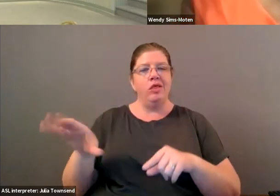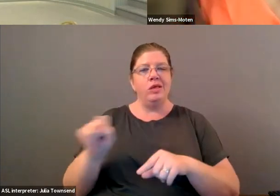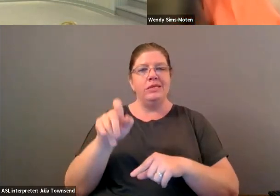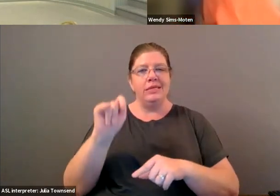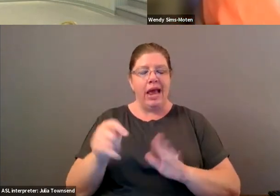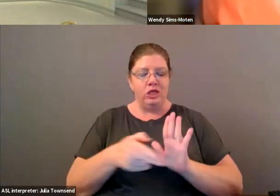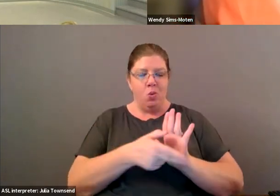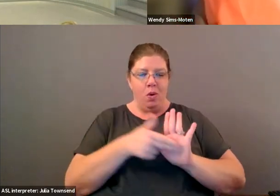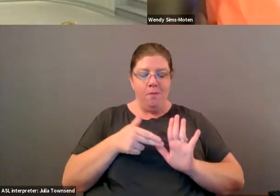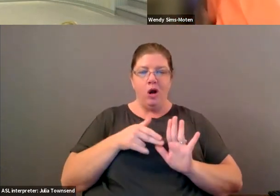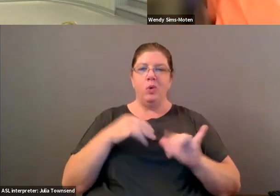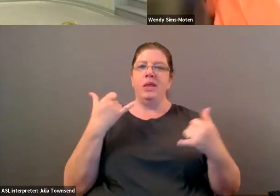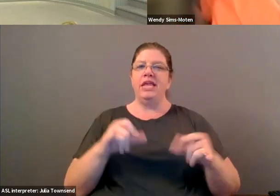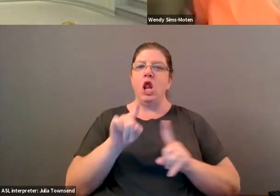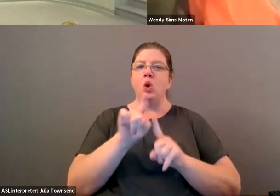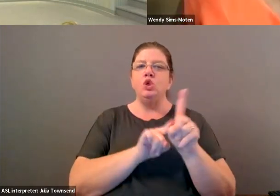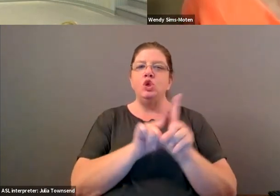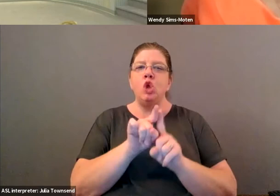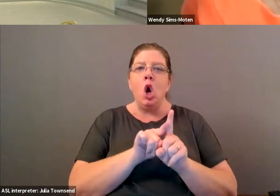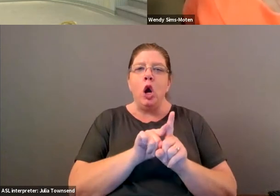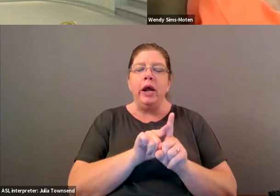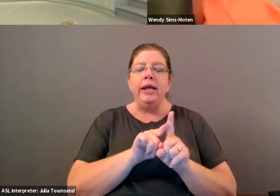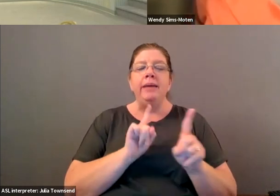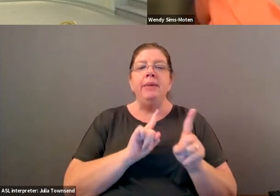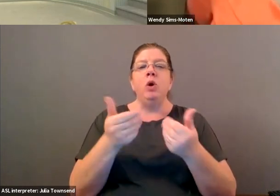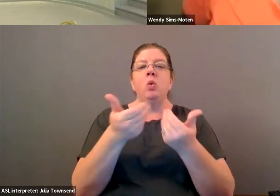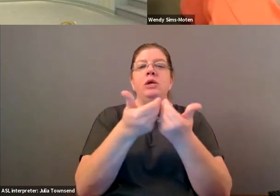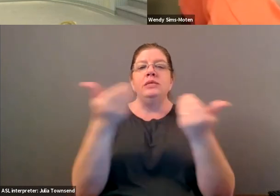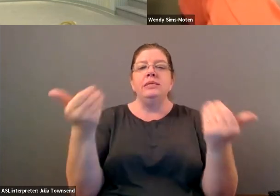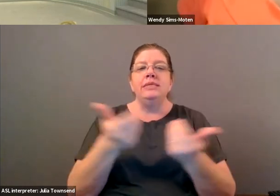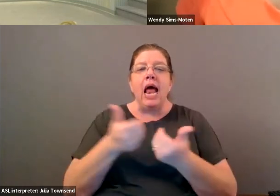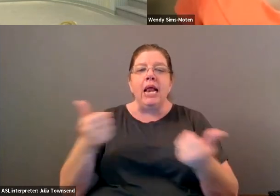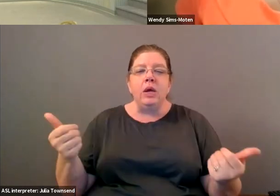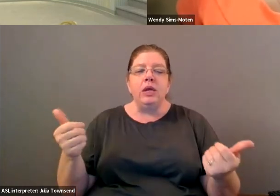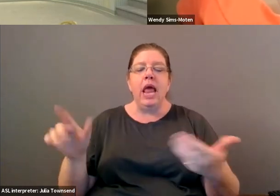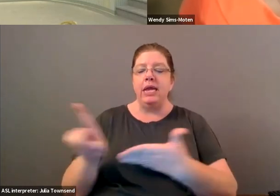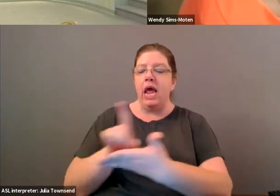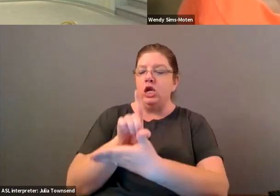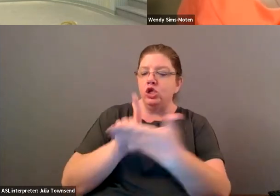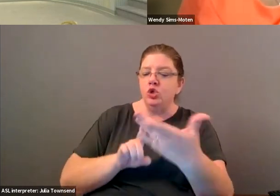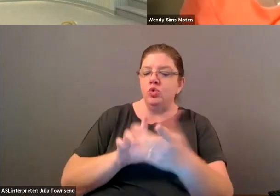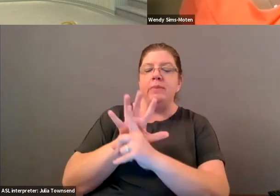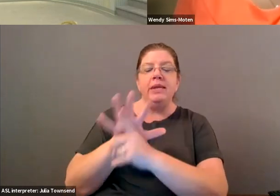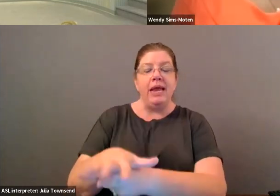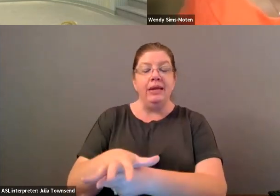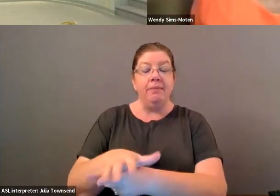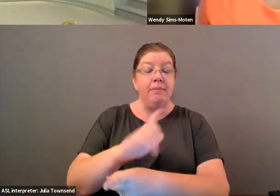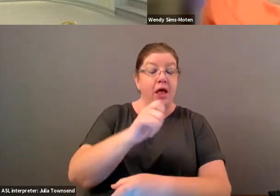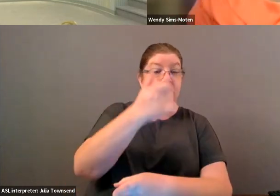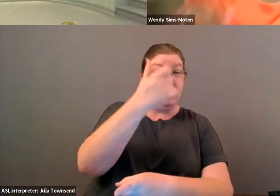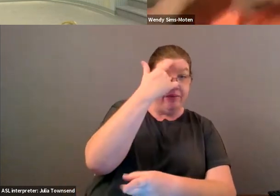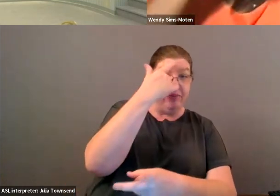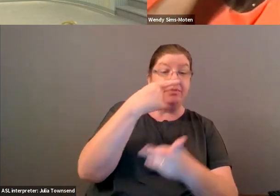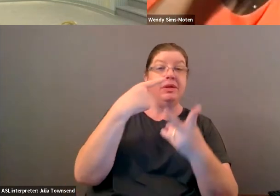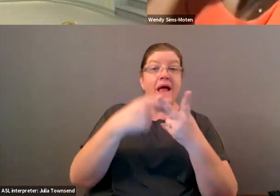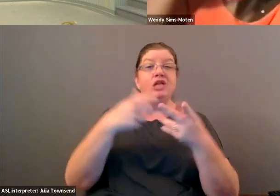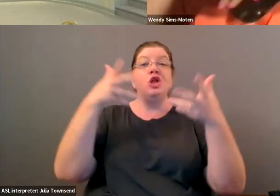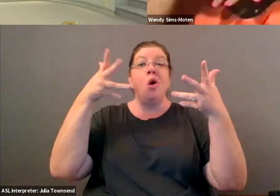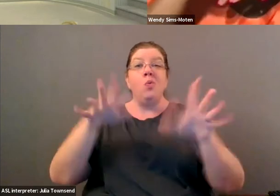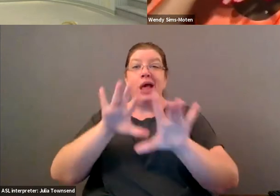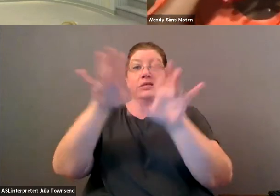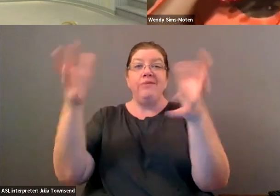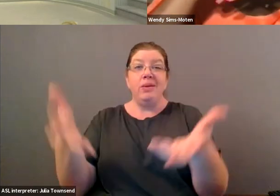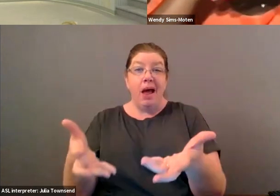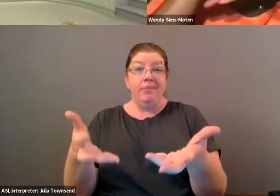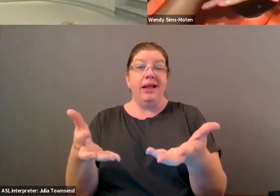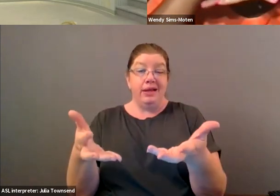with the yellow star. These people were segregated and discriminated against by not only the government, but the rest of the